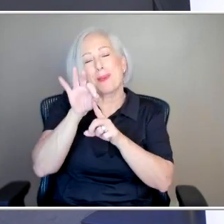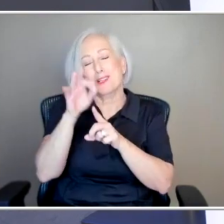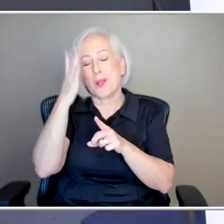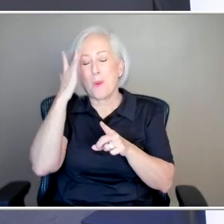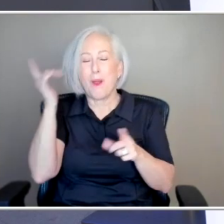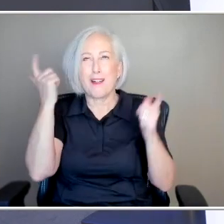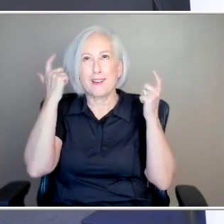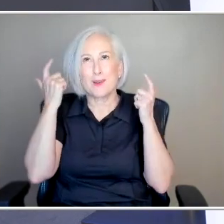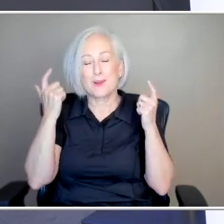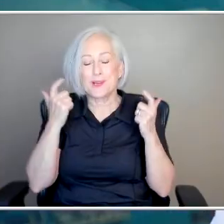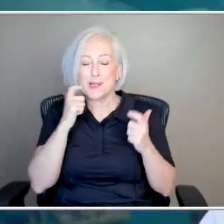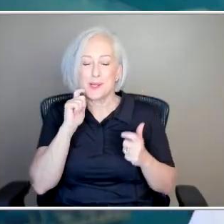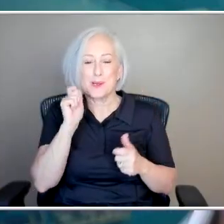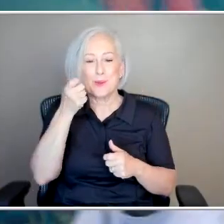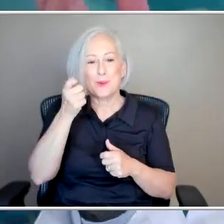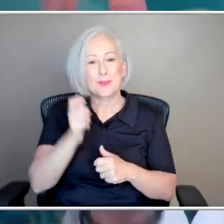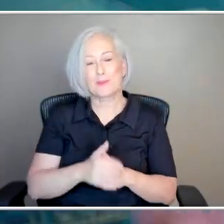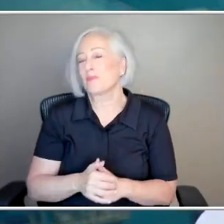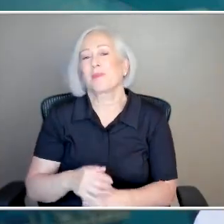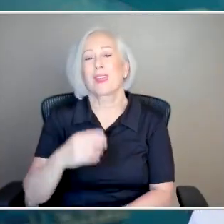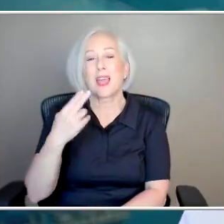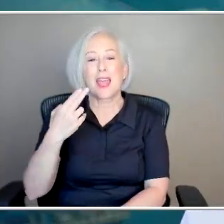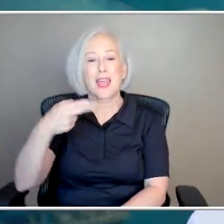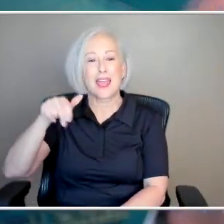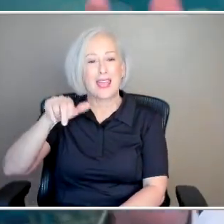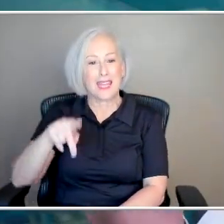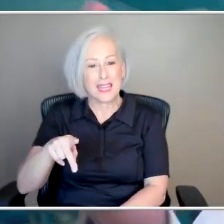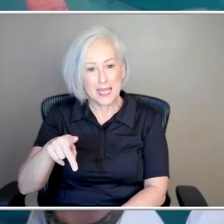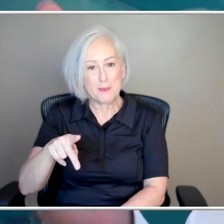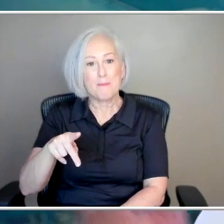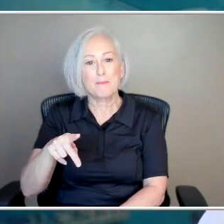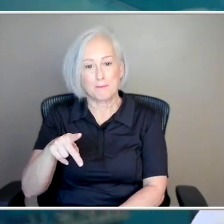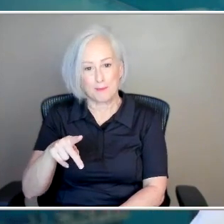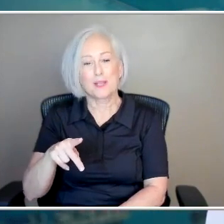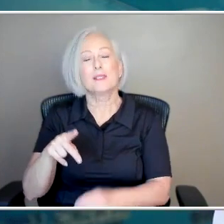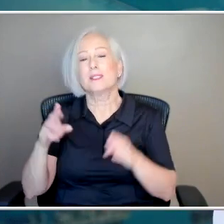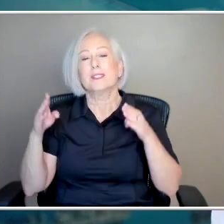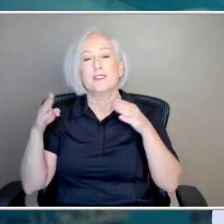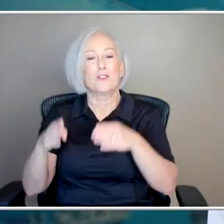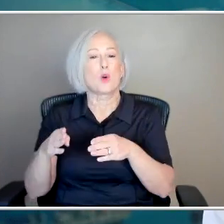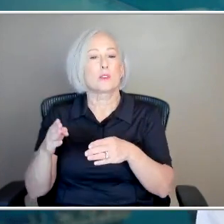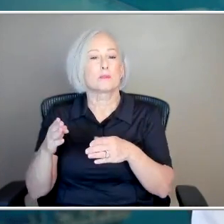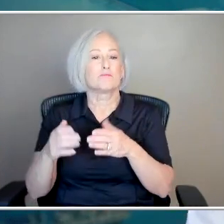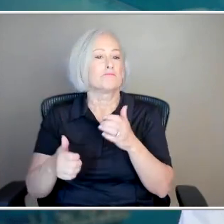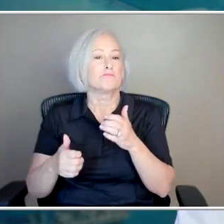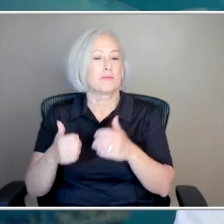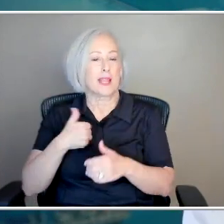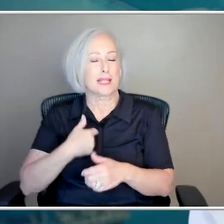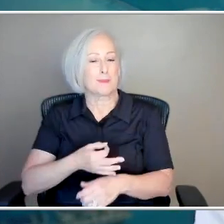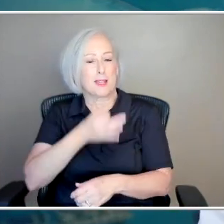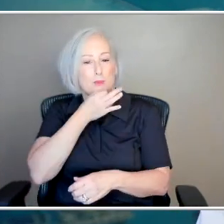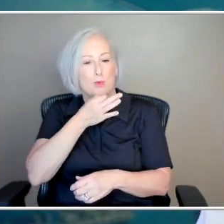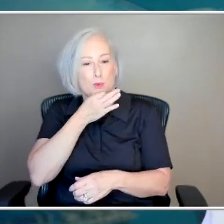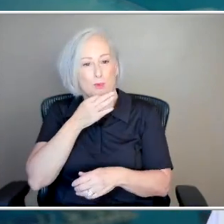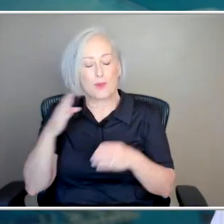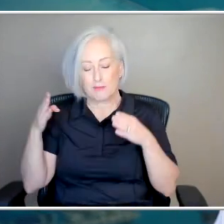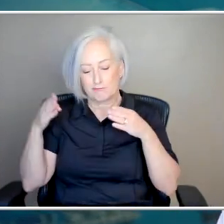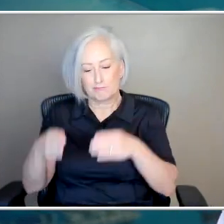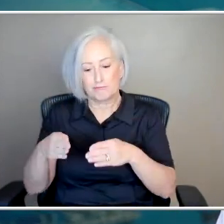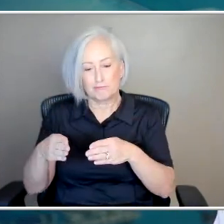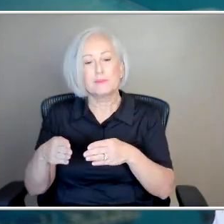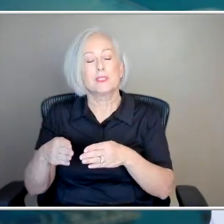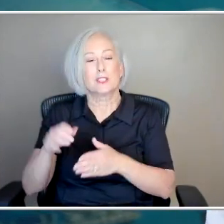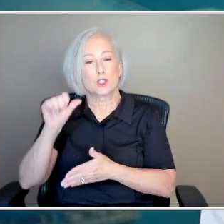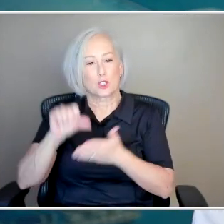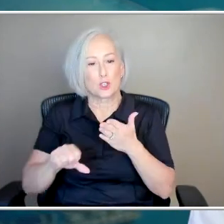So hip arthroscopy is one of the biggest parts of my practice. I'm an expert in hip arthroscopy. I also happen to do